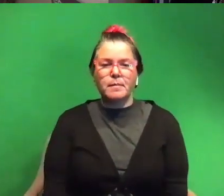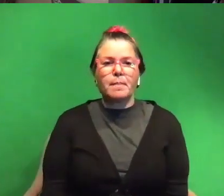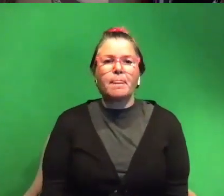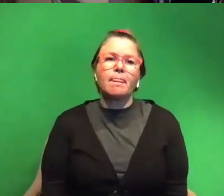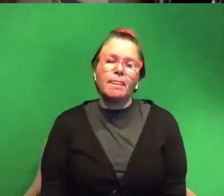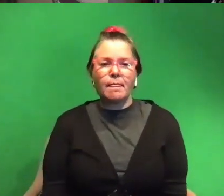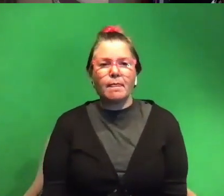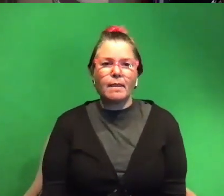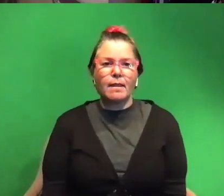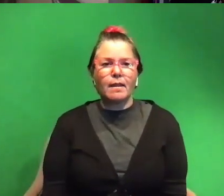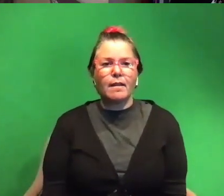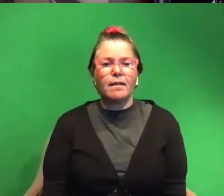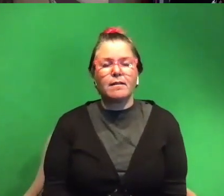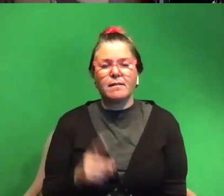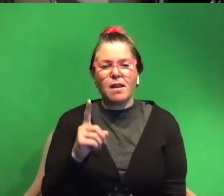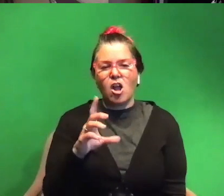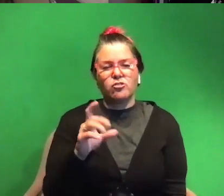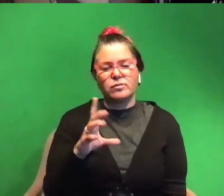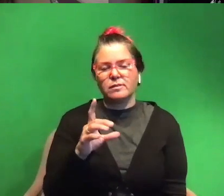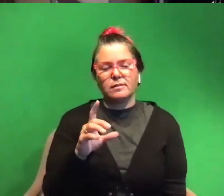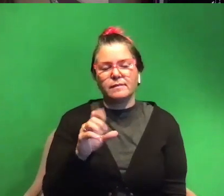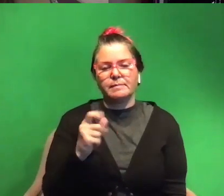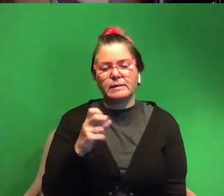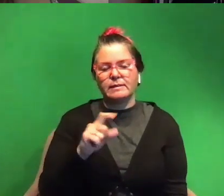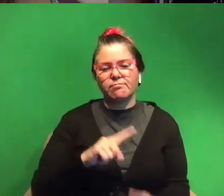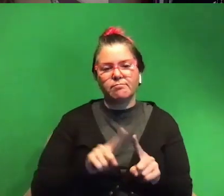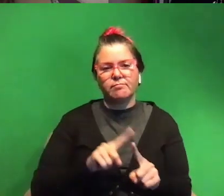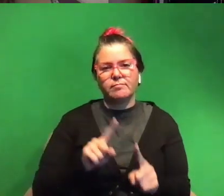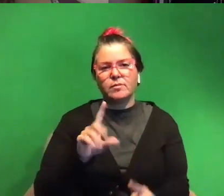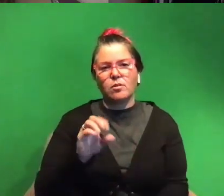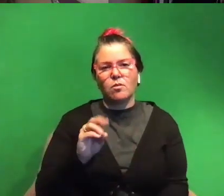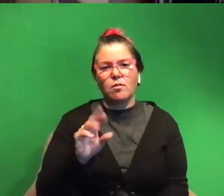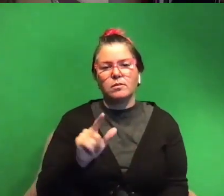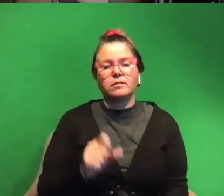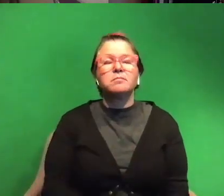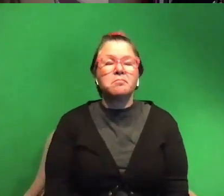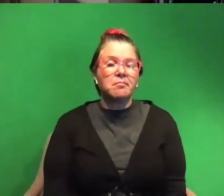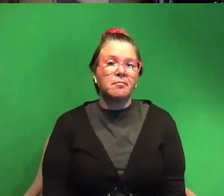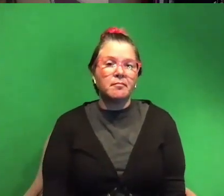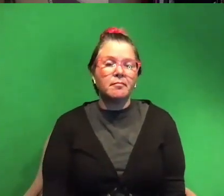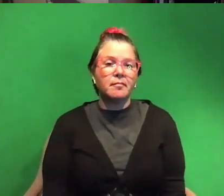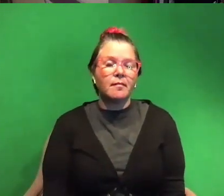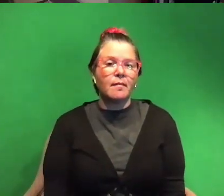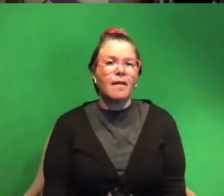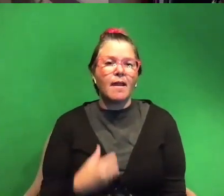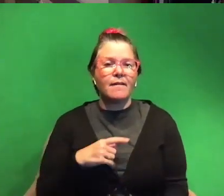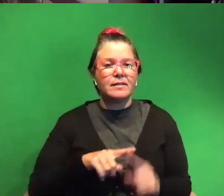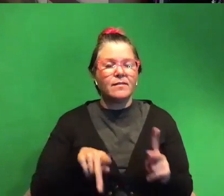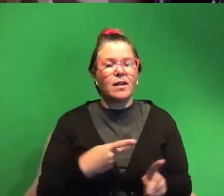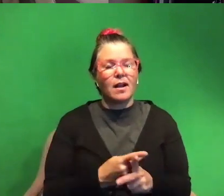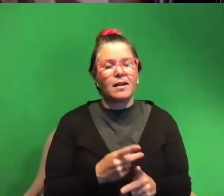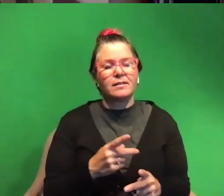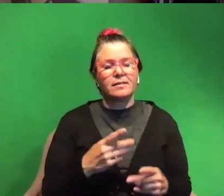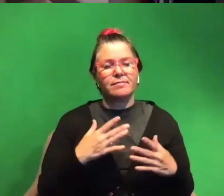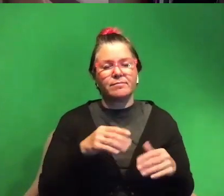are in the hundreds of species of different corals. Wow. And they have different types of morphology. So you can